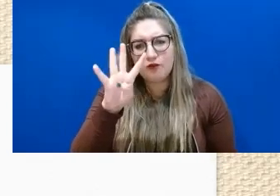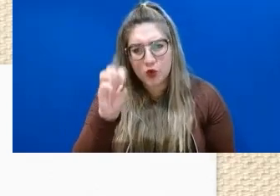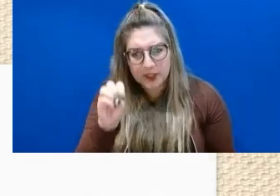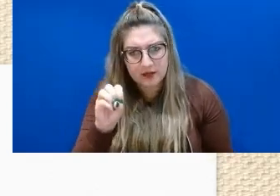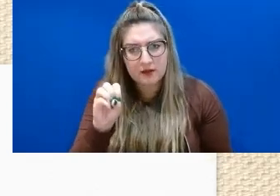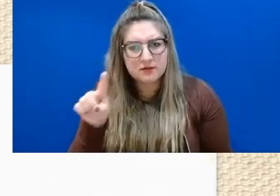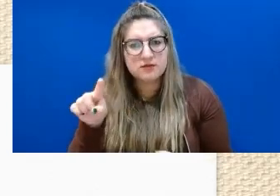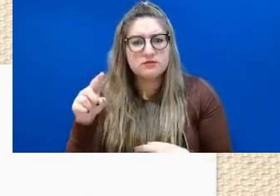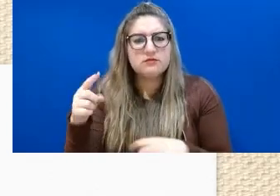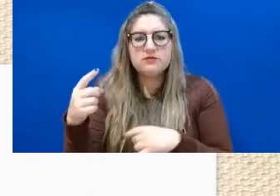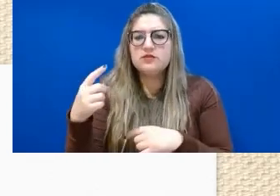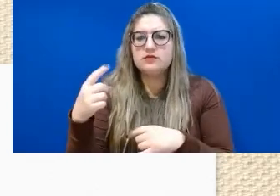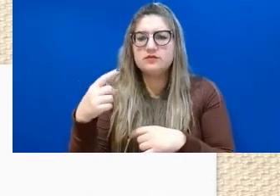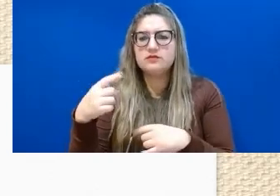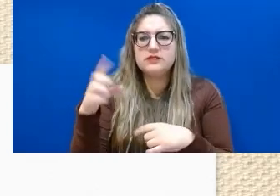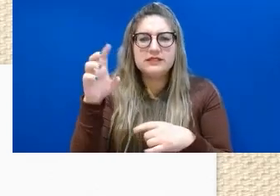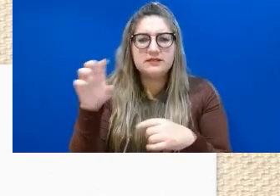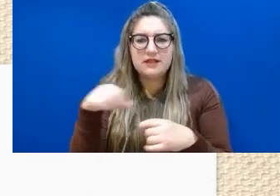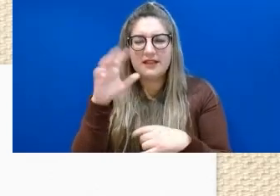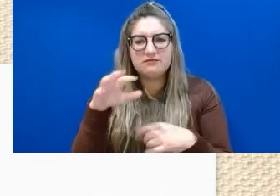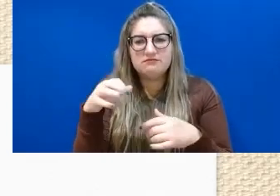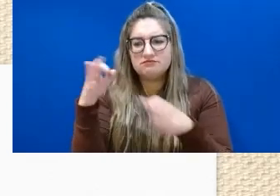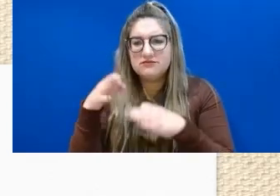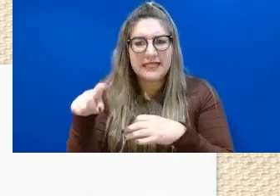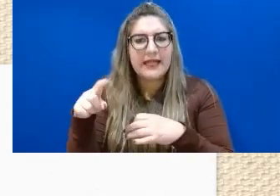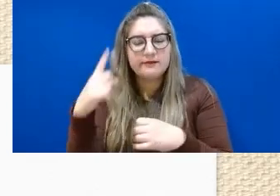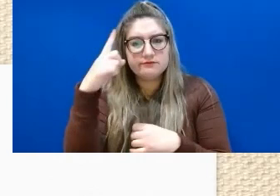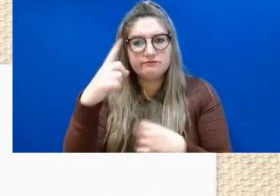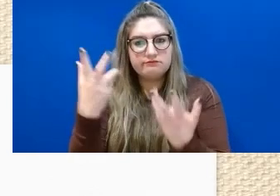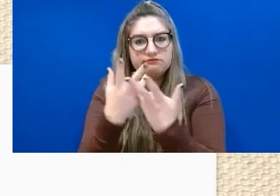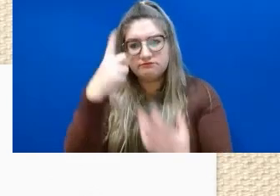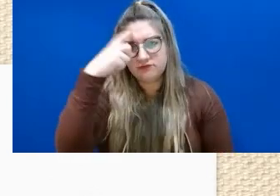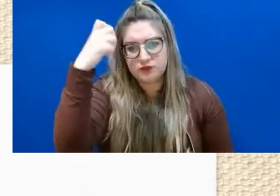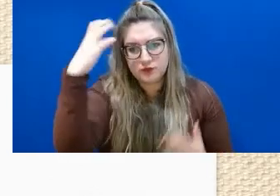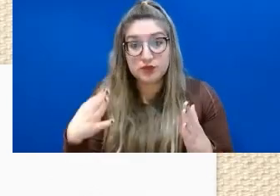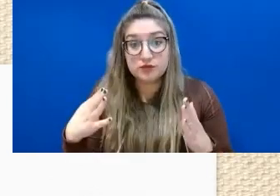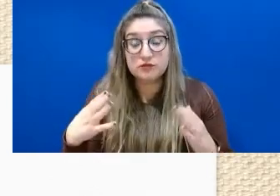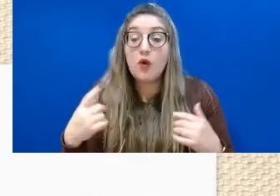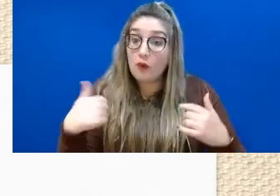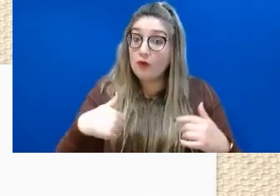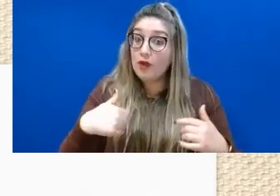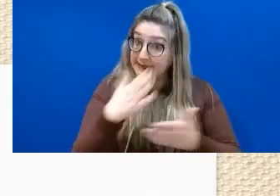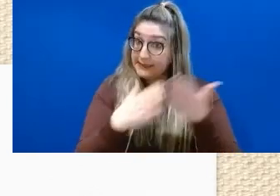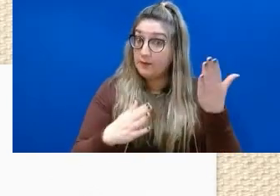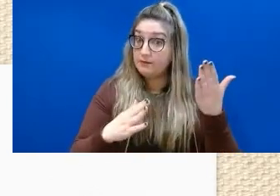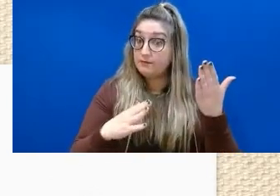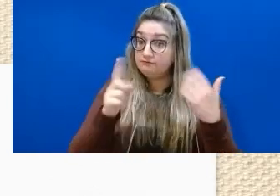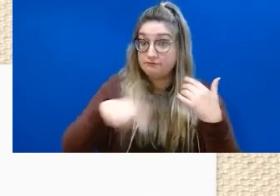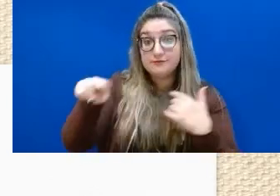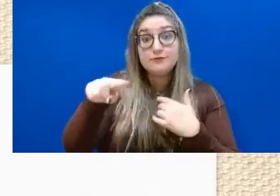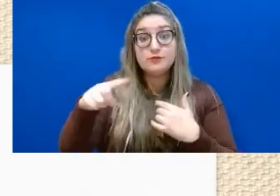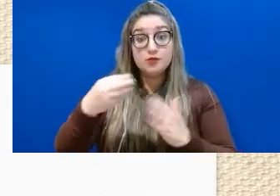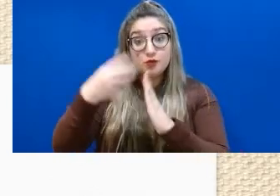in education base. Okay, those are our dreamers here. We have some students who came from 1st to